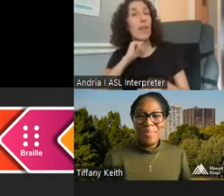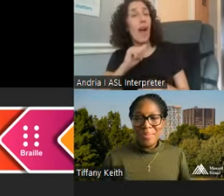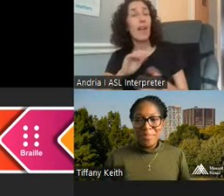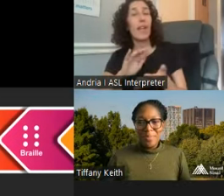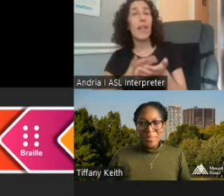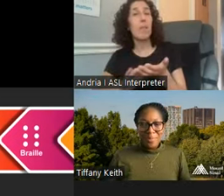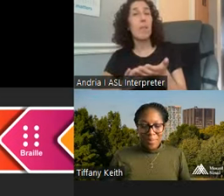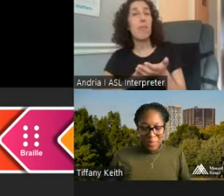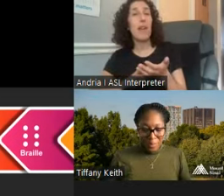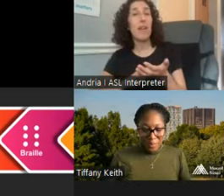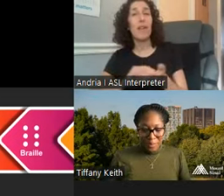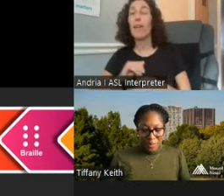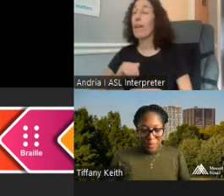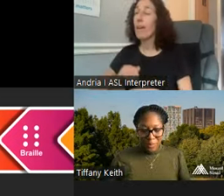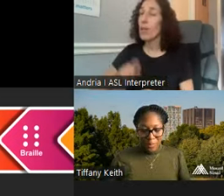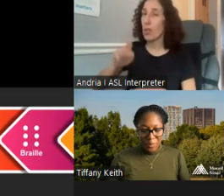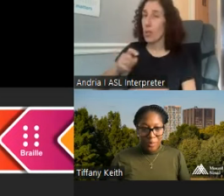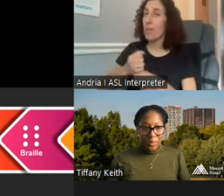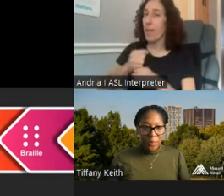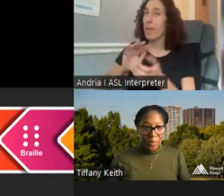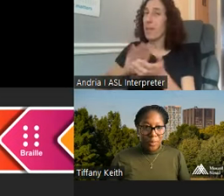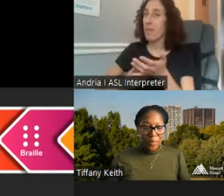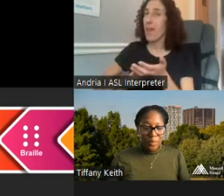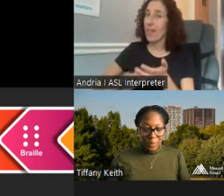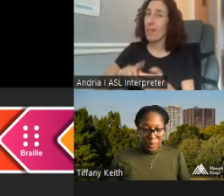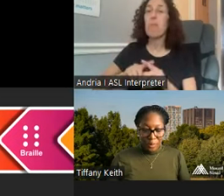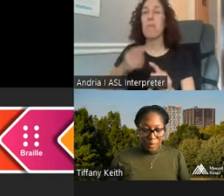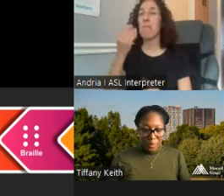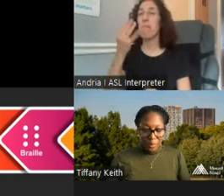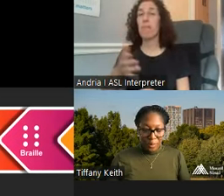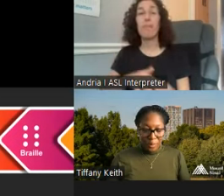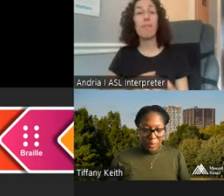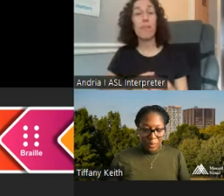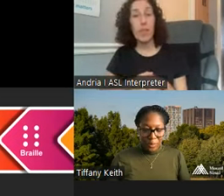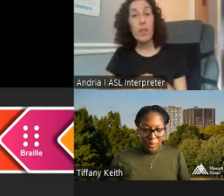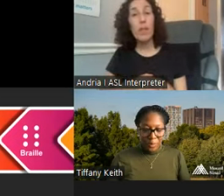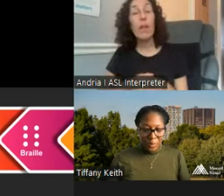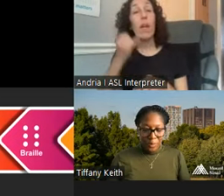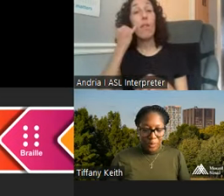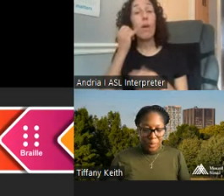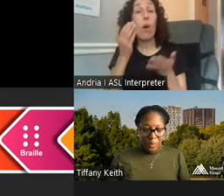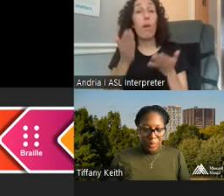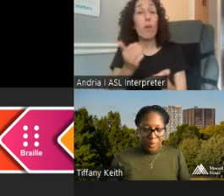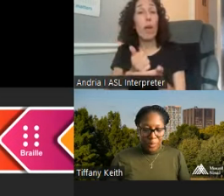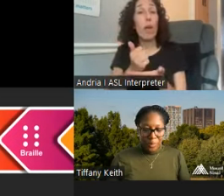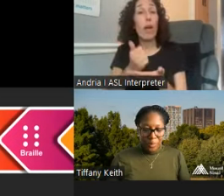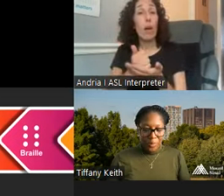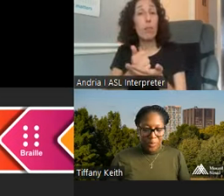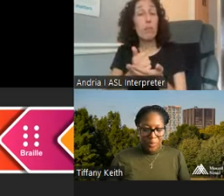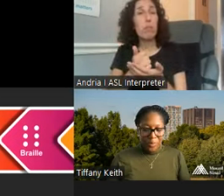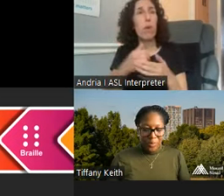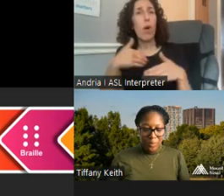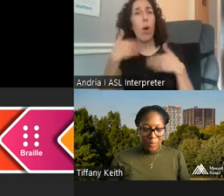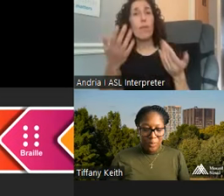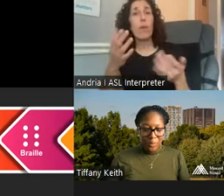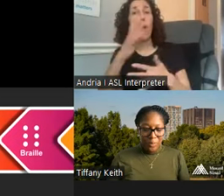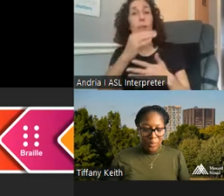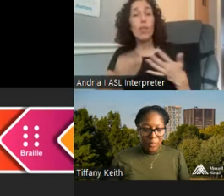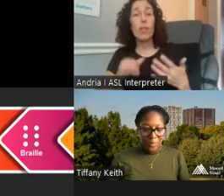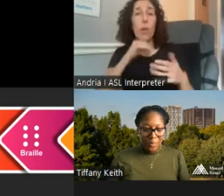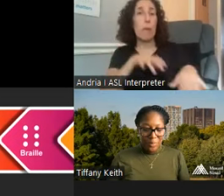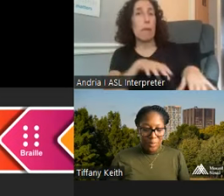person, be prepared to offer both verbal guidance, directions, or physical guidance, and you'll want to find out